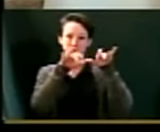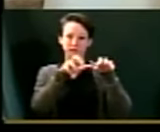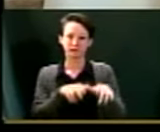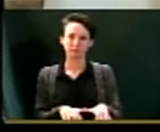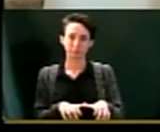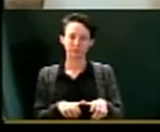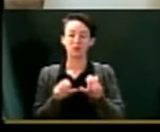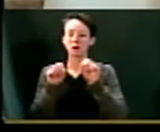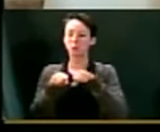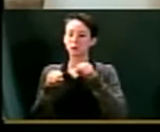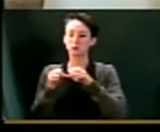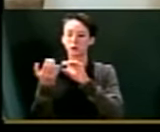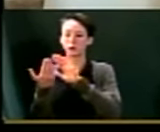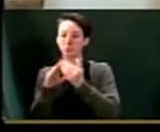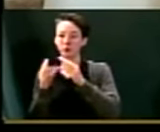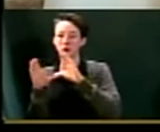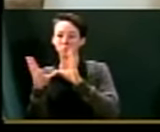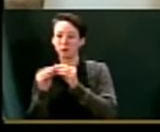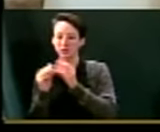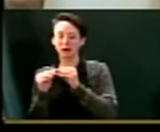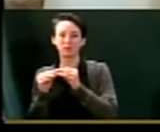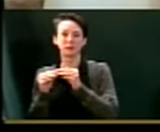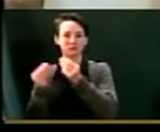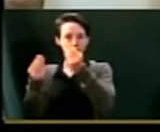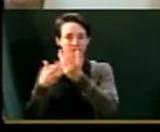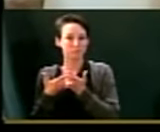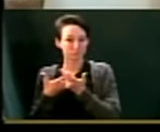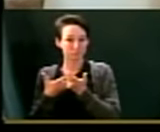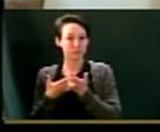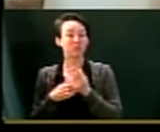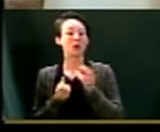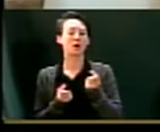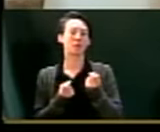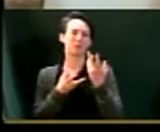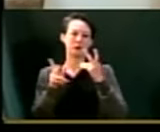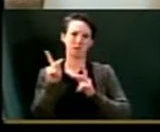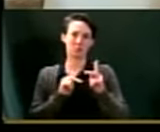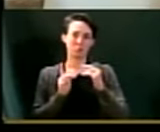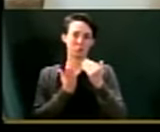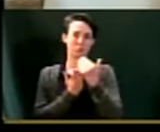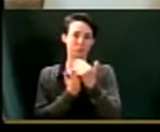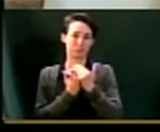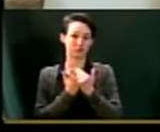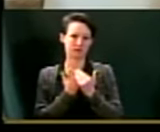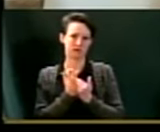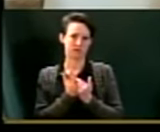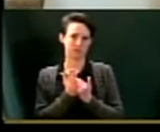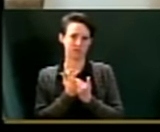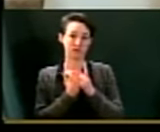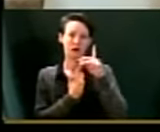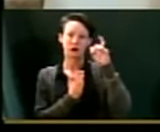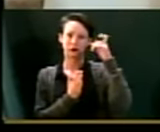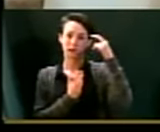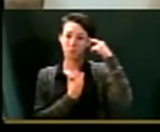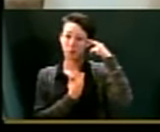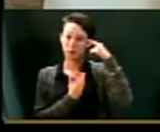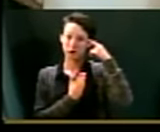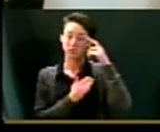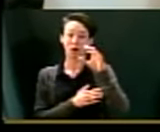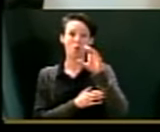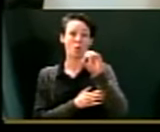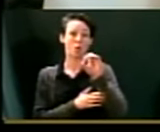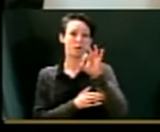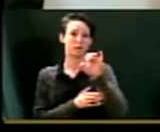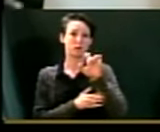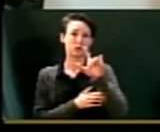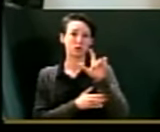community meetings. Many of the folks that are listed here are government officials who could have